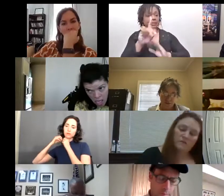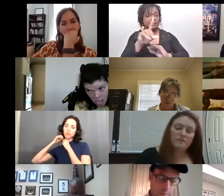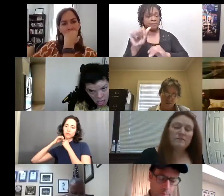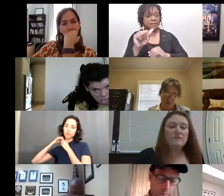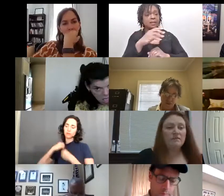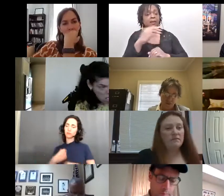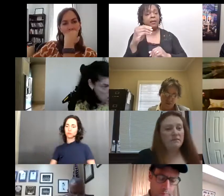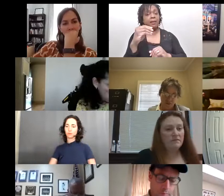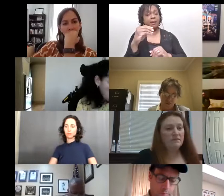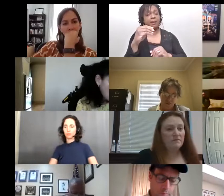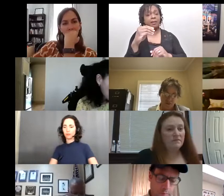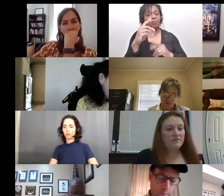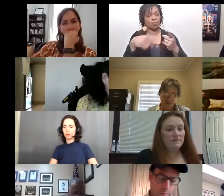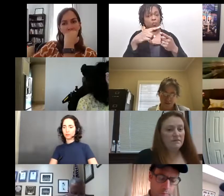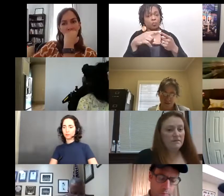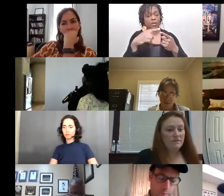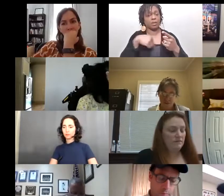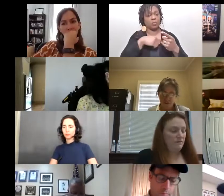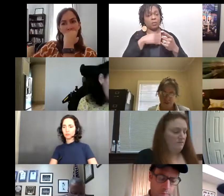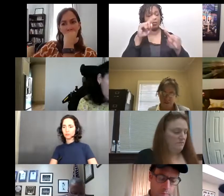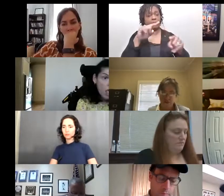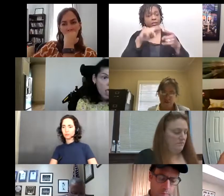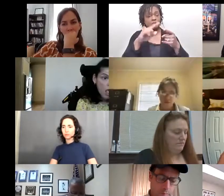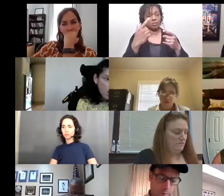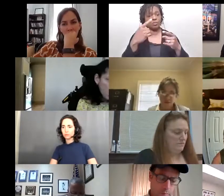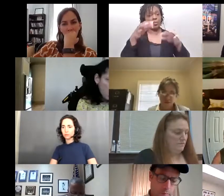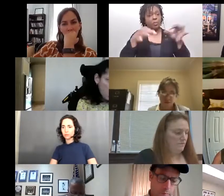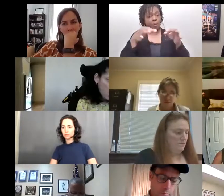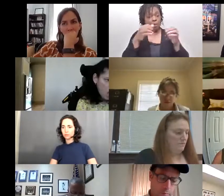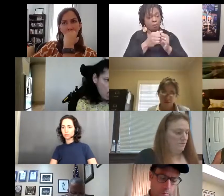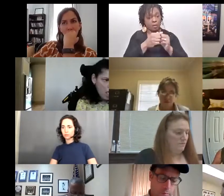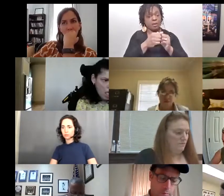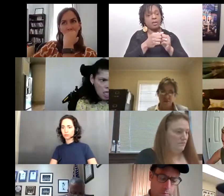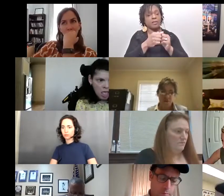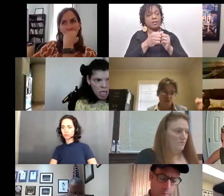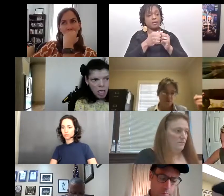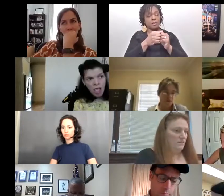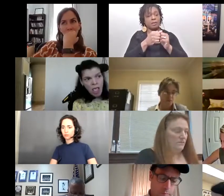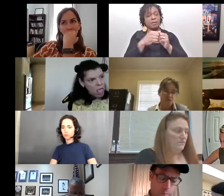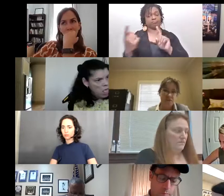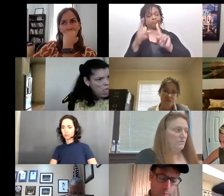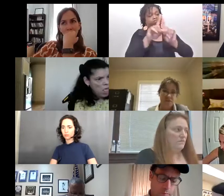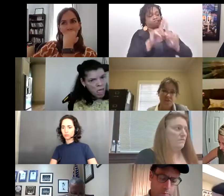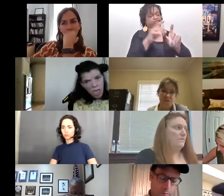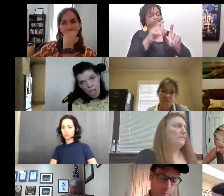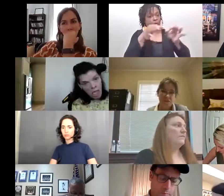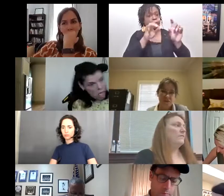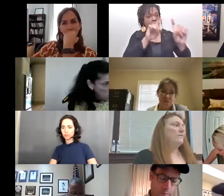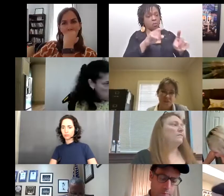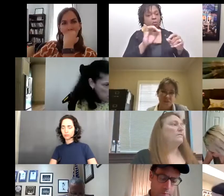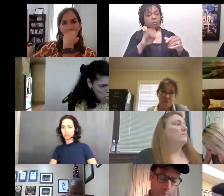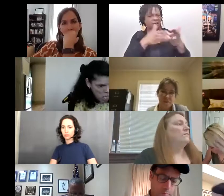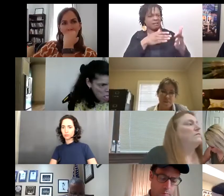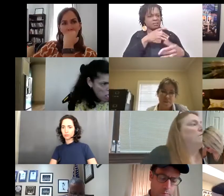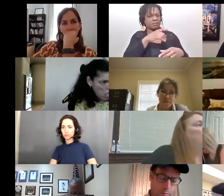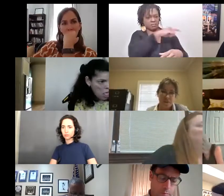and when we went to court with her against her traffickers, basically the court